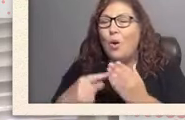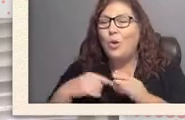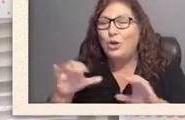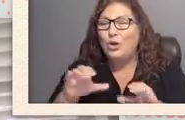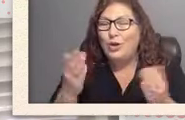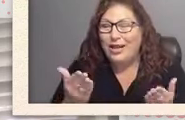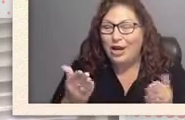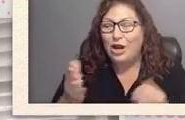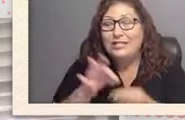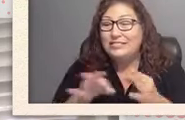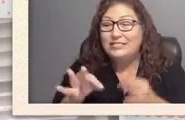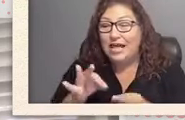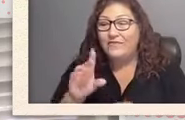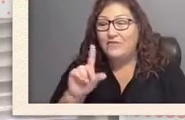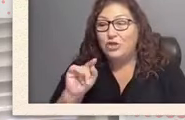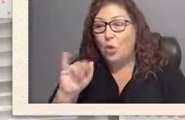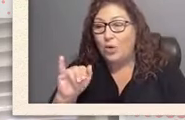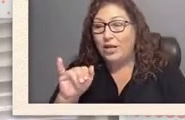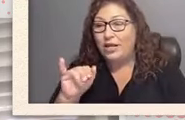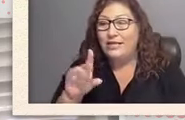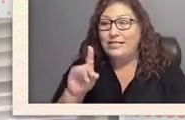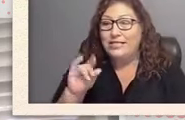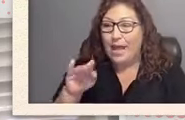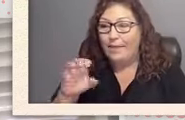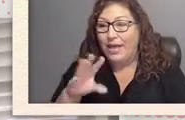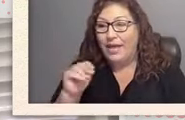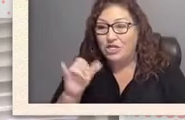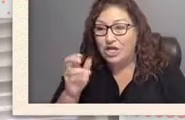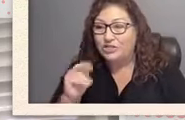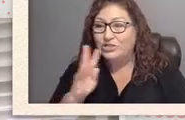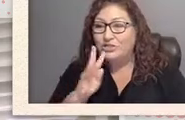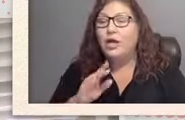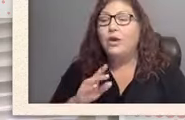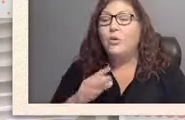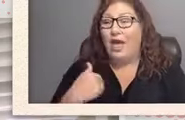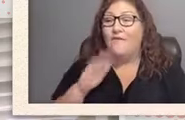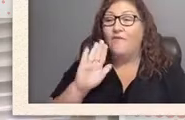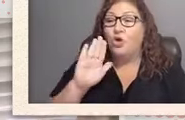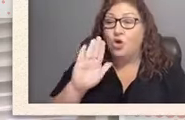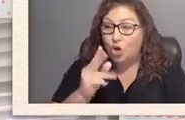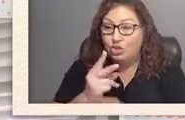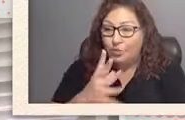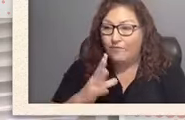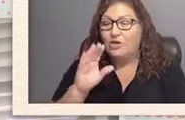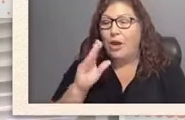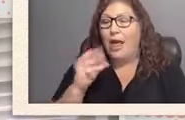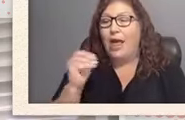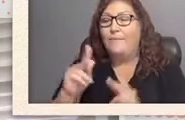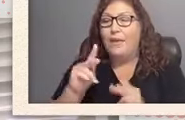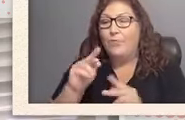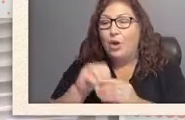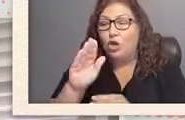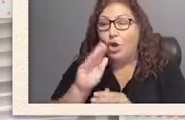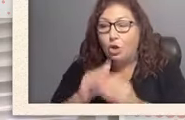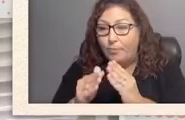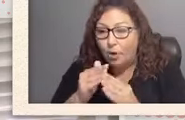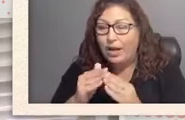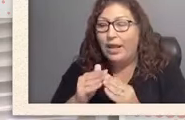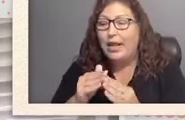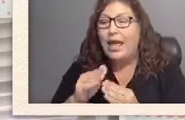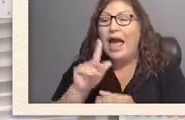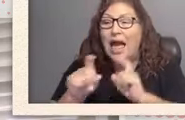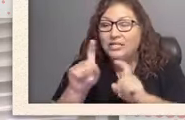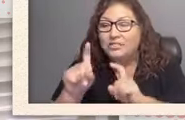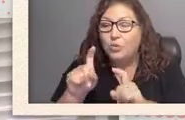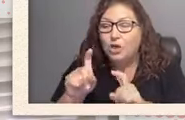Jason and Debbie talking, we have your supervisor and people in your community asking the questions of your elected officials. Is there a